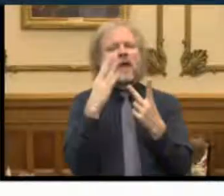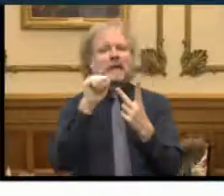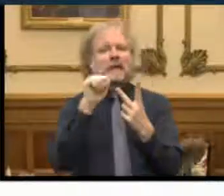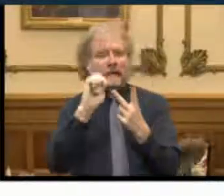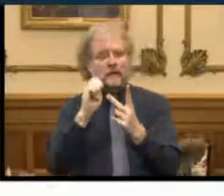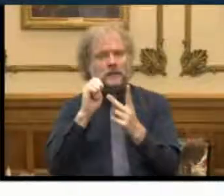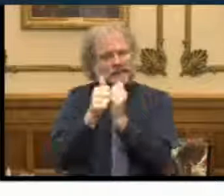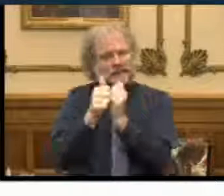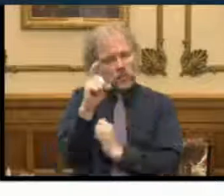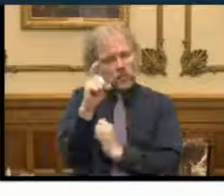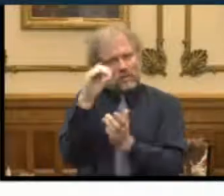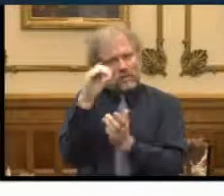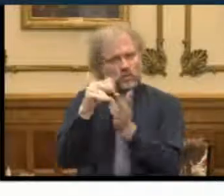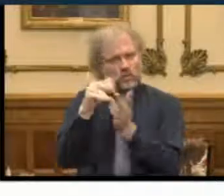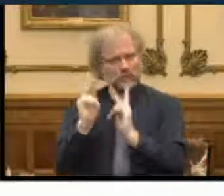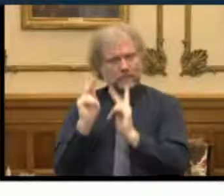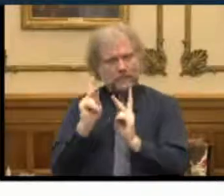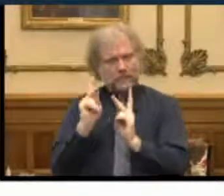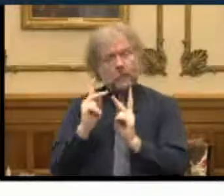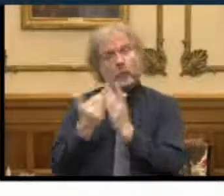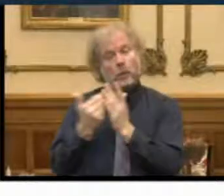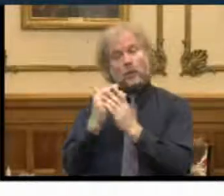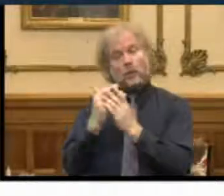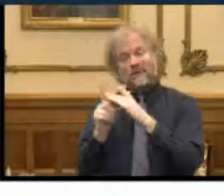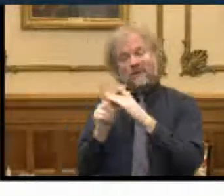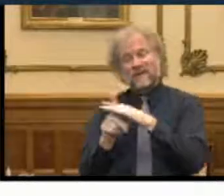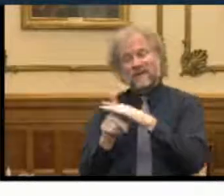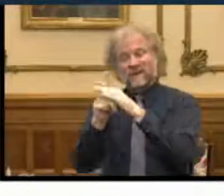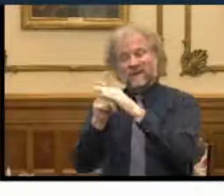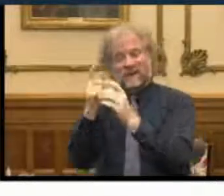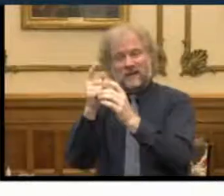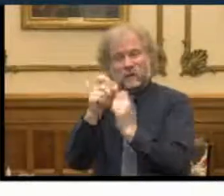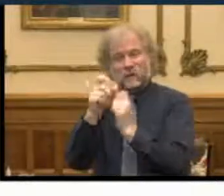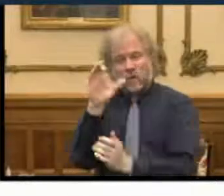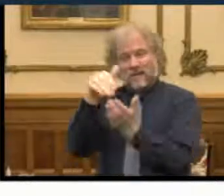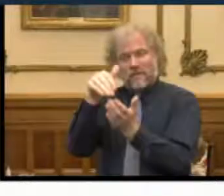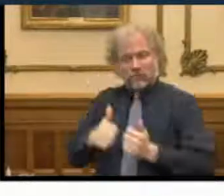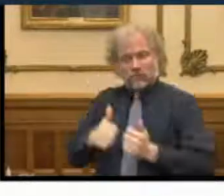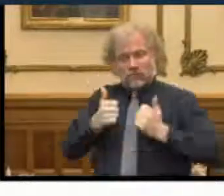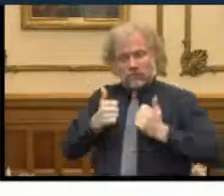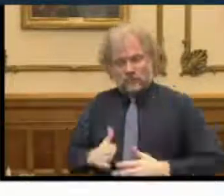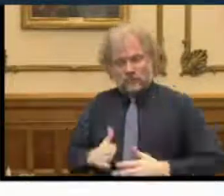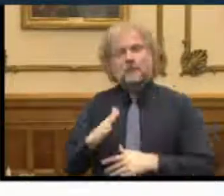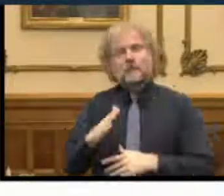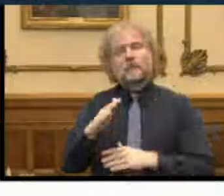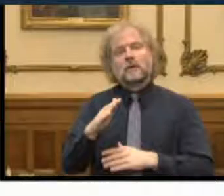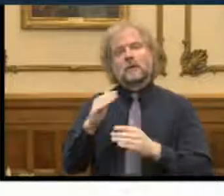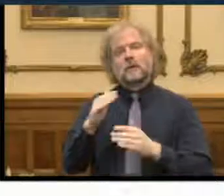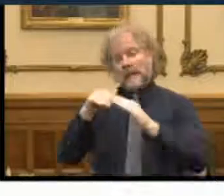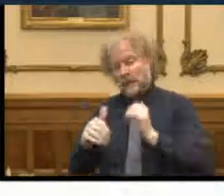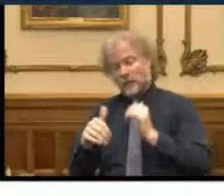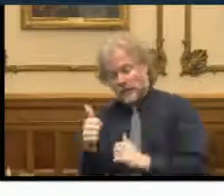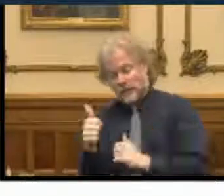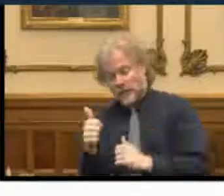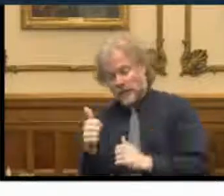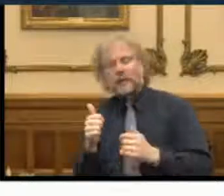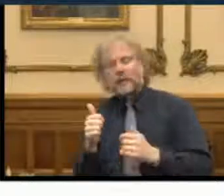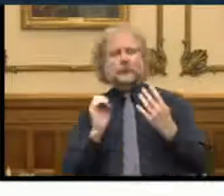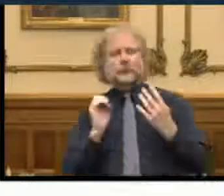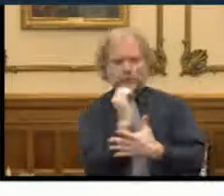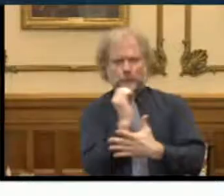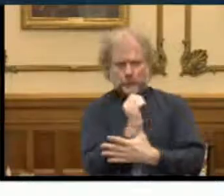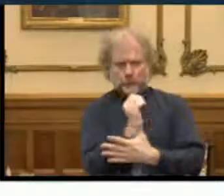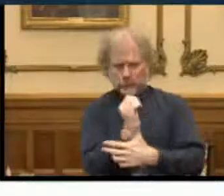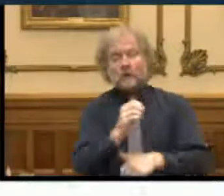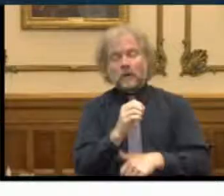100,000 individuals. For the new cases per 100,000 residents, less than 10 new cases will be assigned a 0. 10